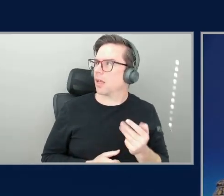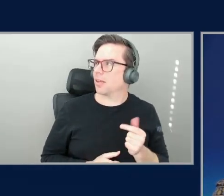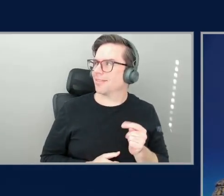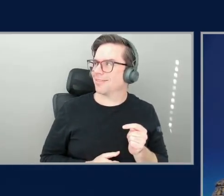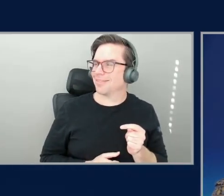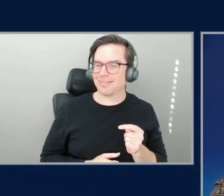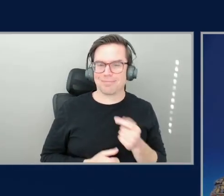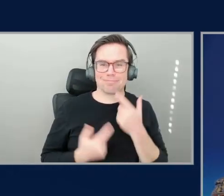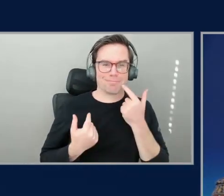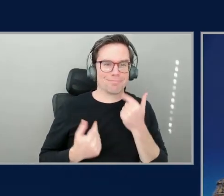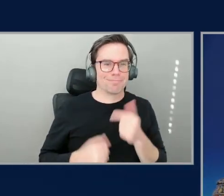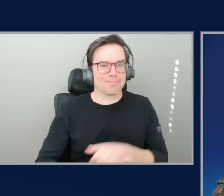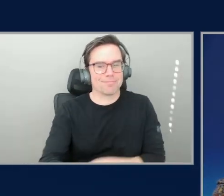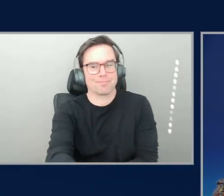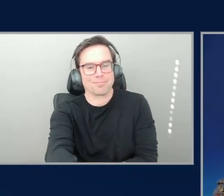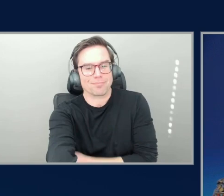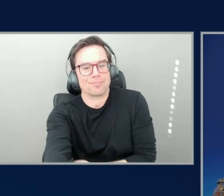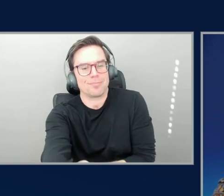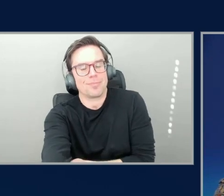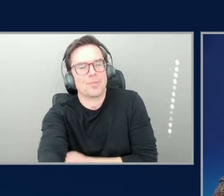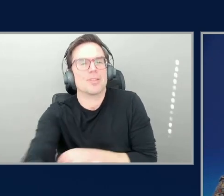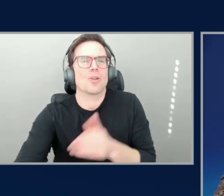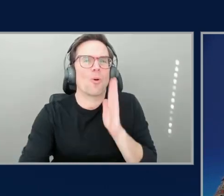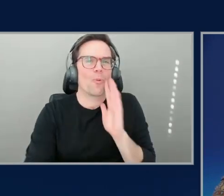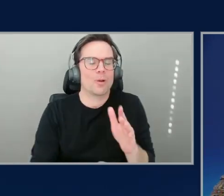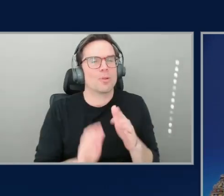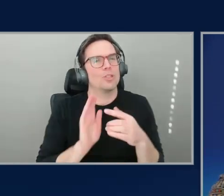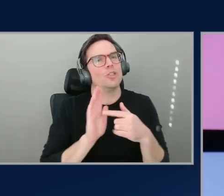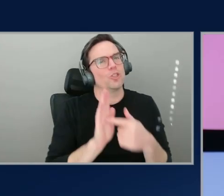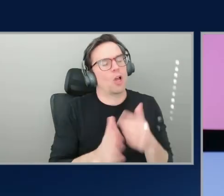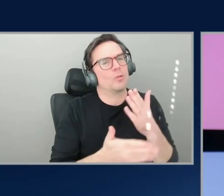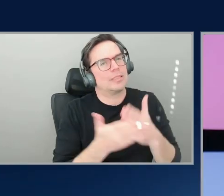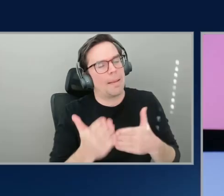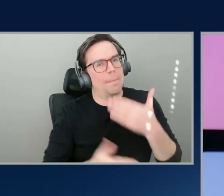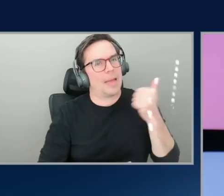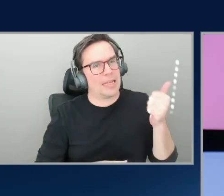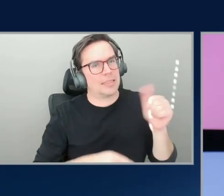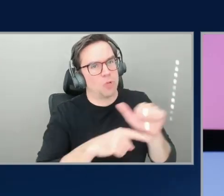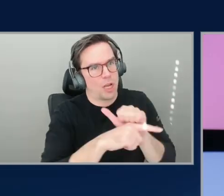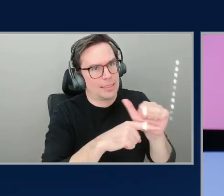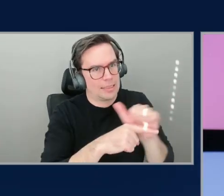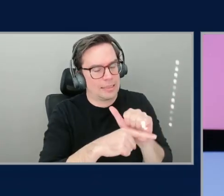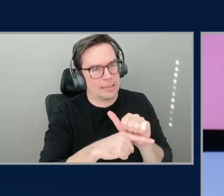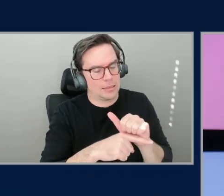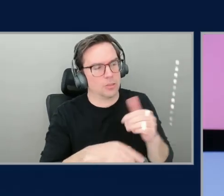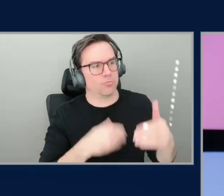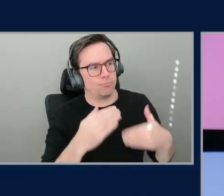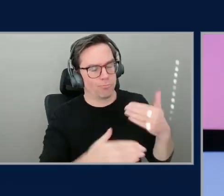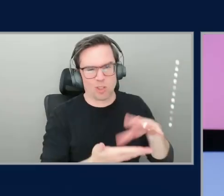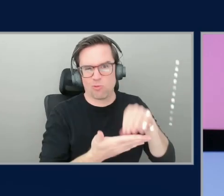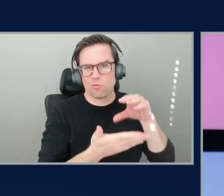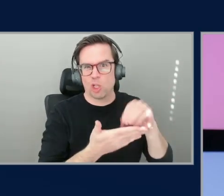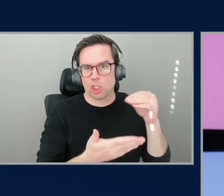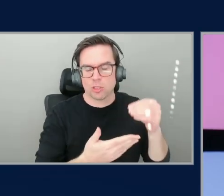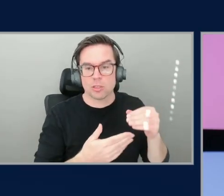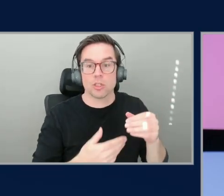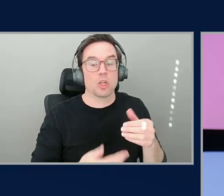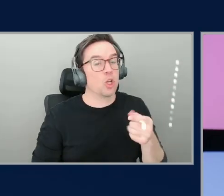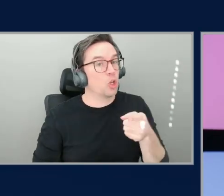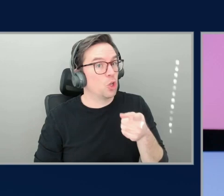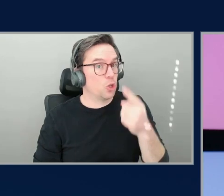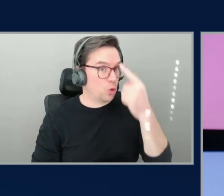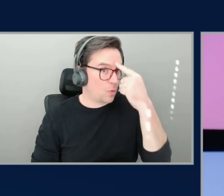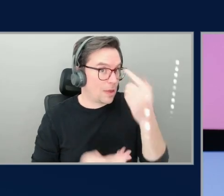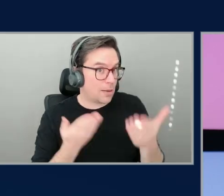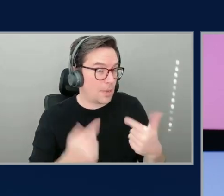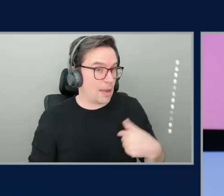that. We're going to showcase some of the best practices we learned over the years, because here's the thing. You may think we know everything, but we don't.